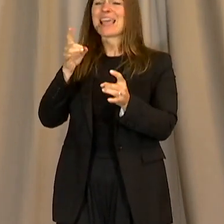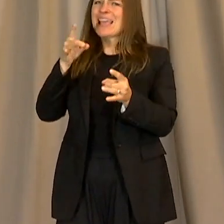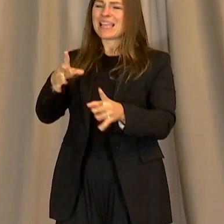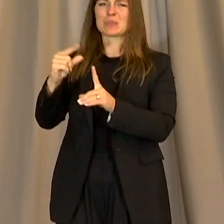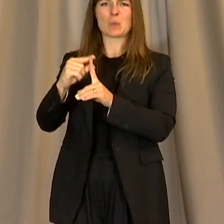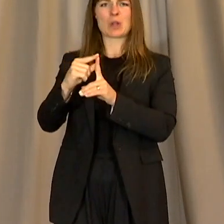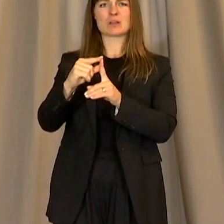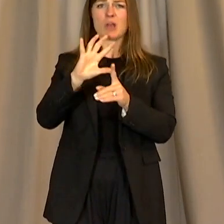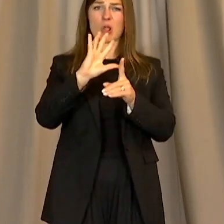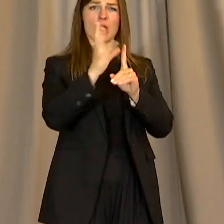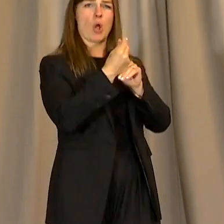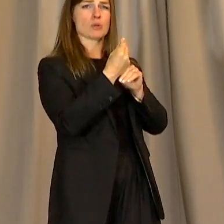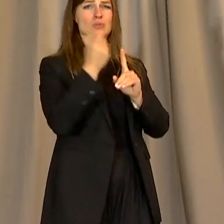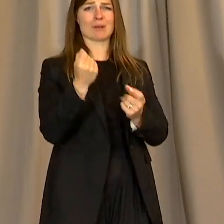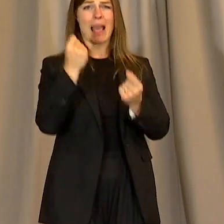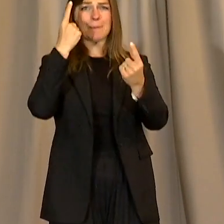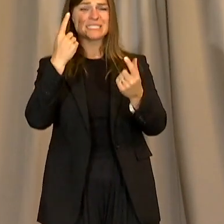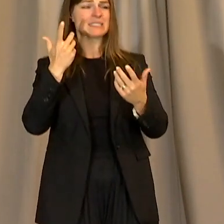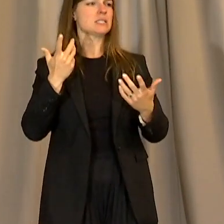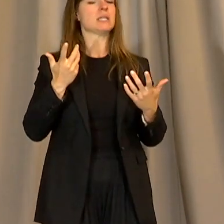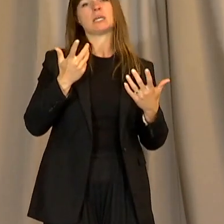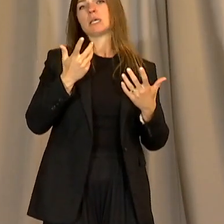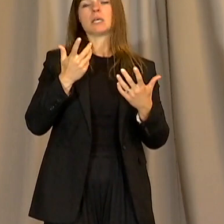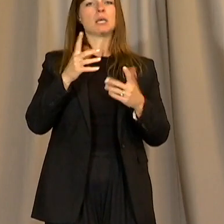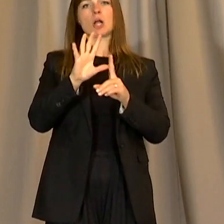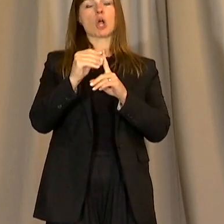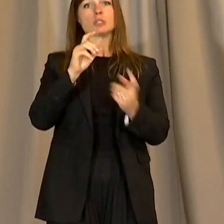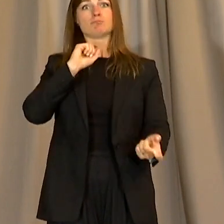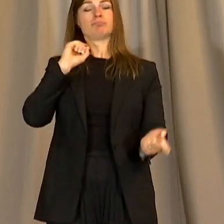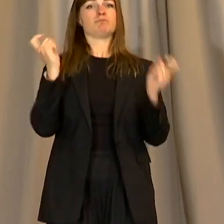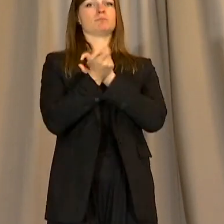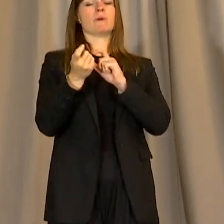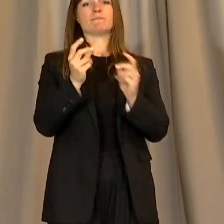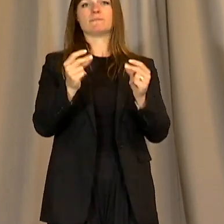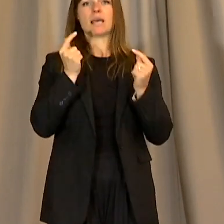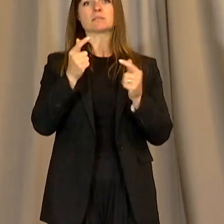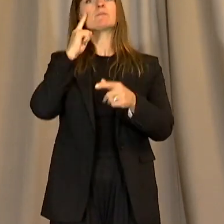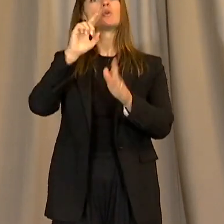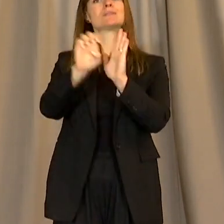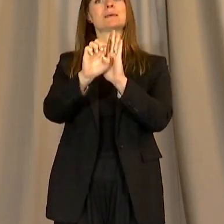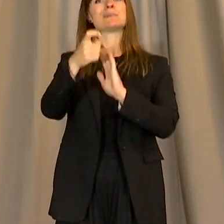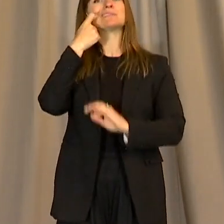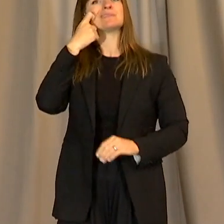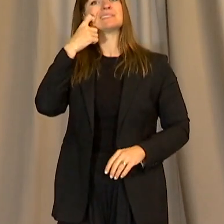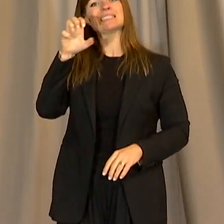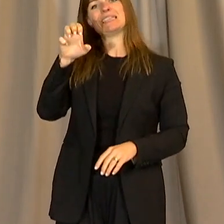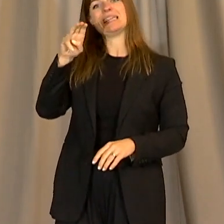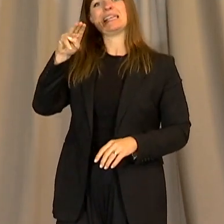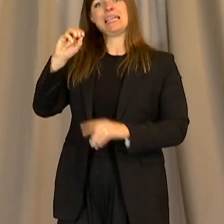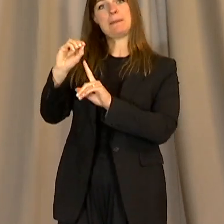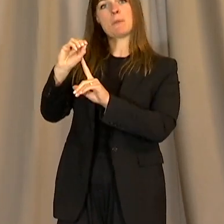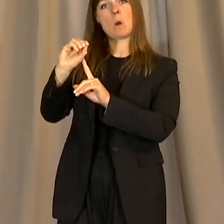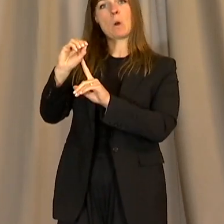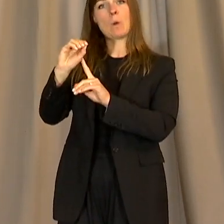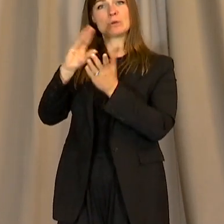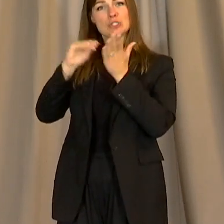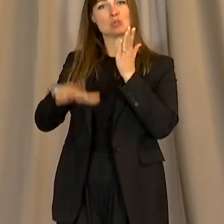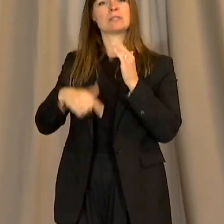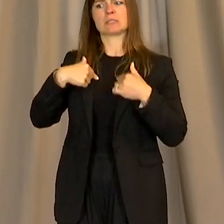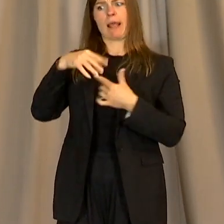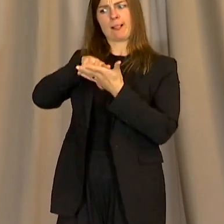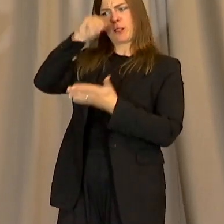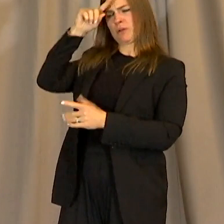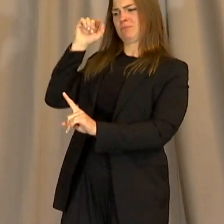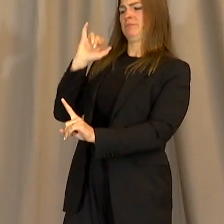culture continues to shift so rapidly that, you know, for example, I learned about emo students when I was a